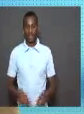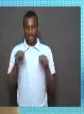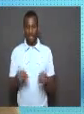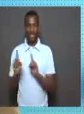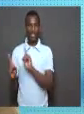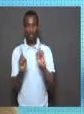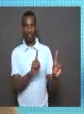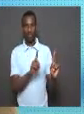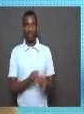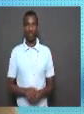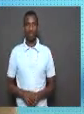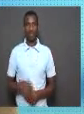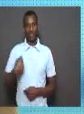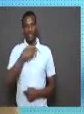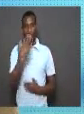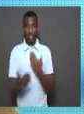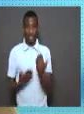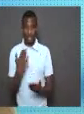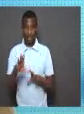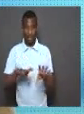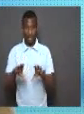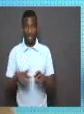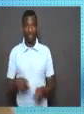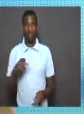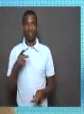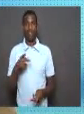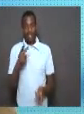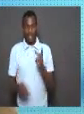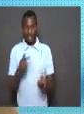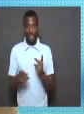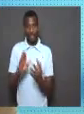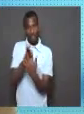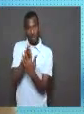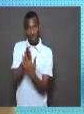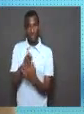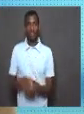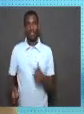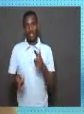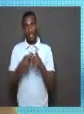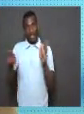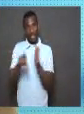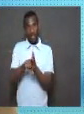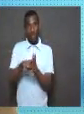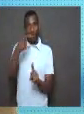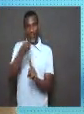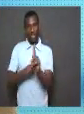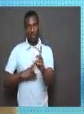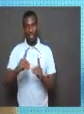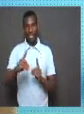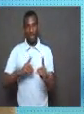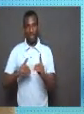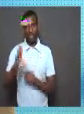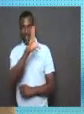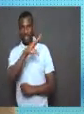Today, we will be discussing the relationship between the second law of